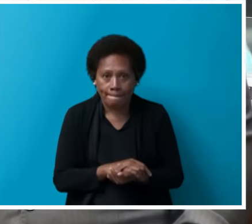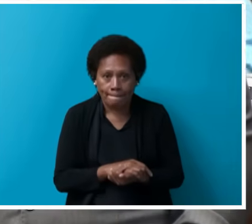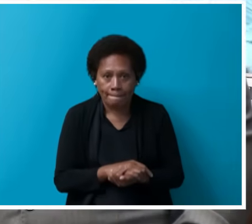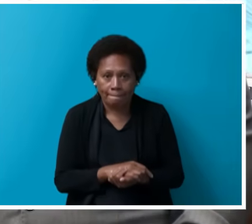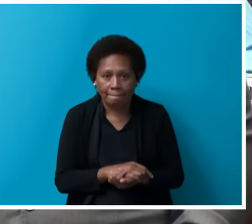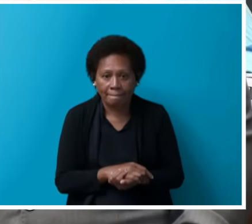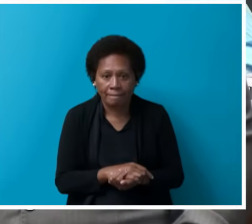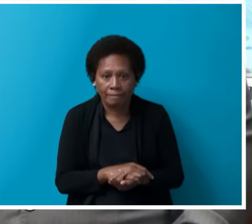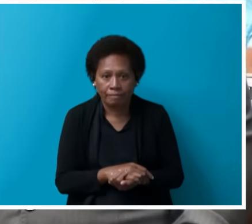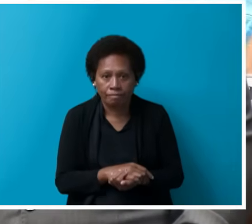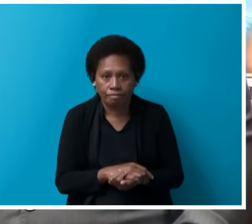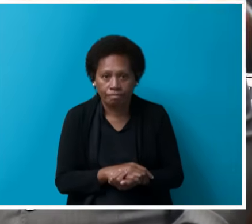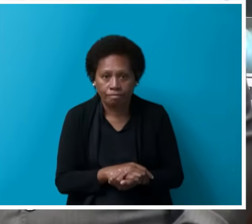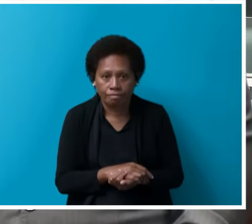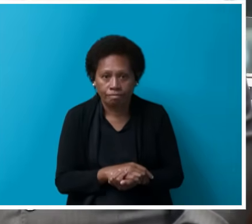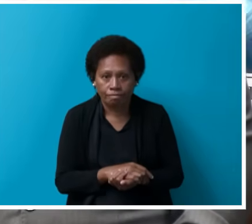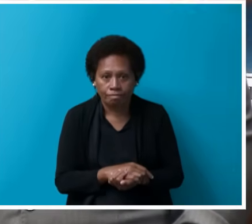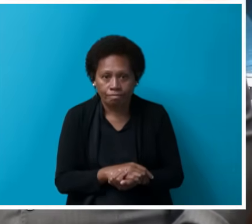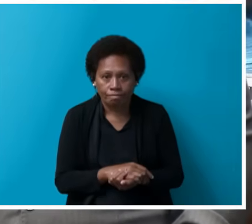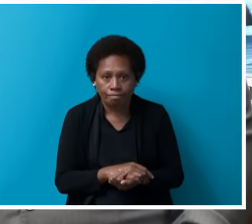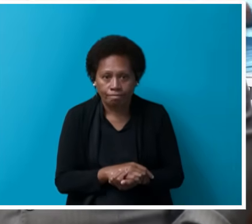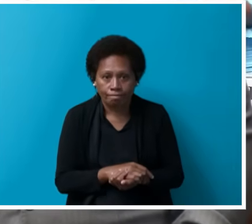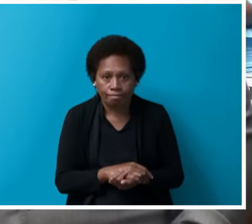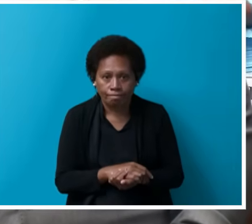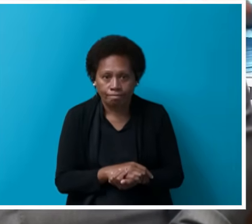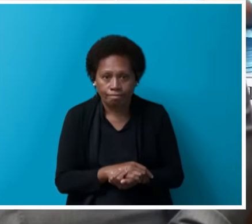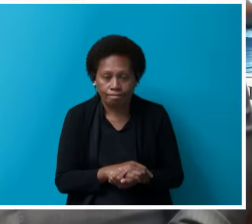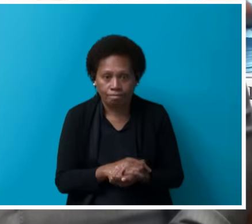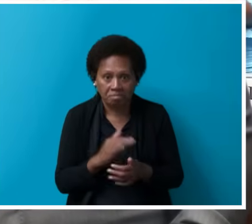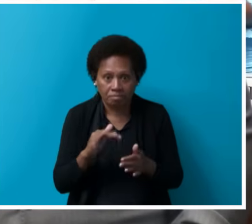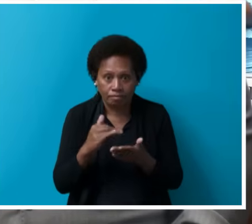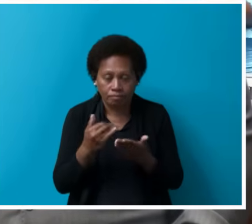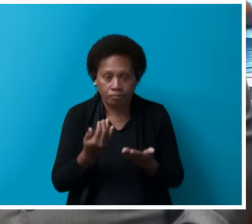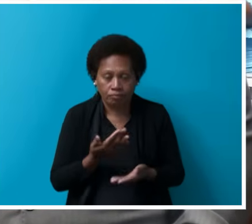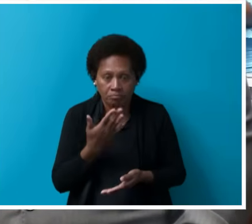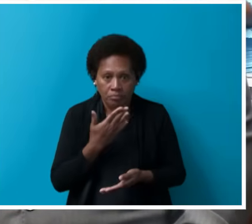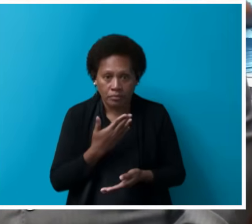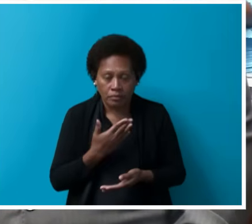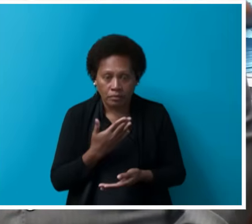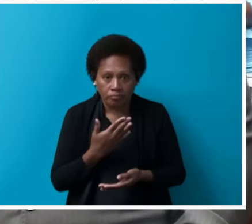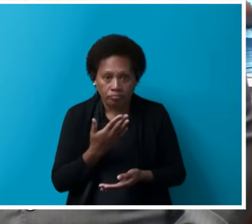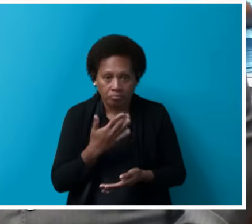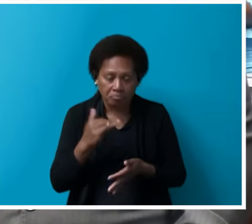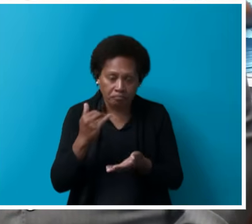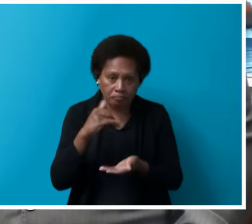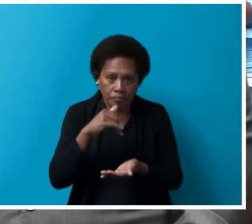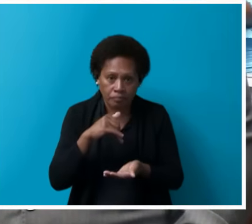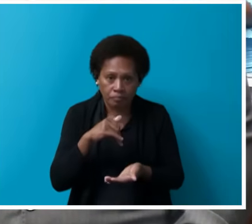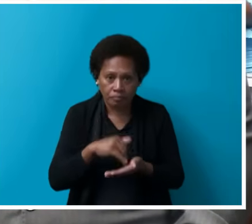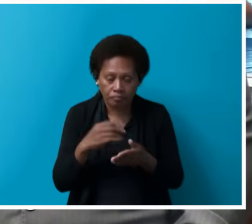And I would like to dispel this misinformation, Mr. Speaker, say from the opposition.